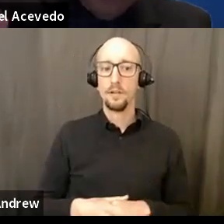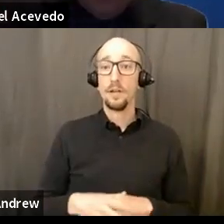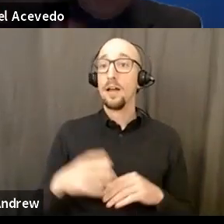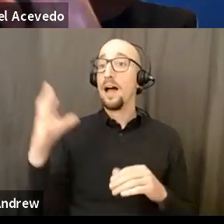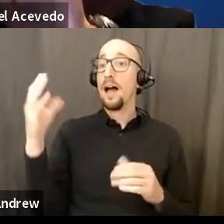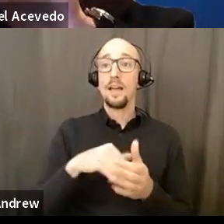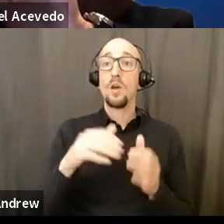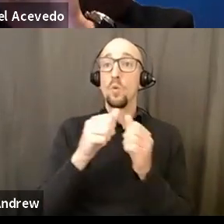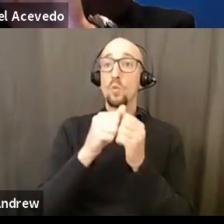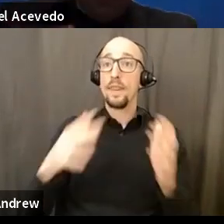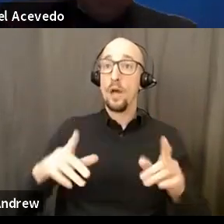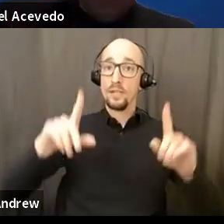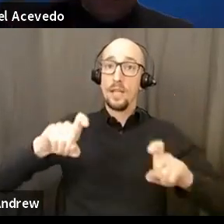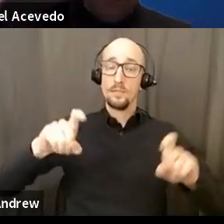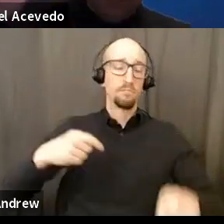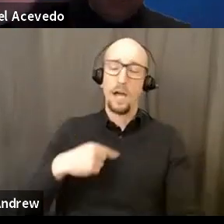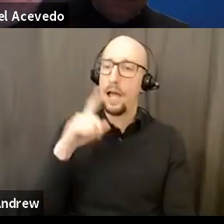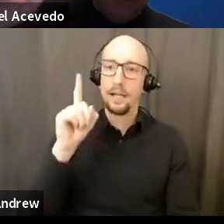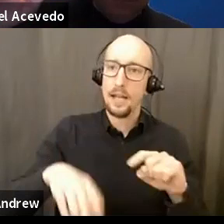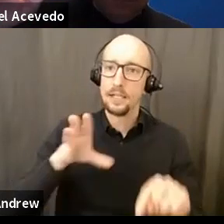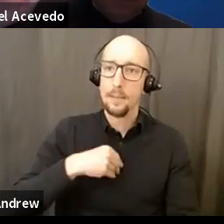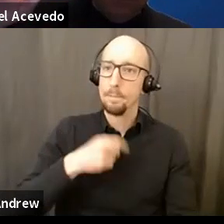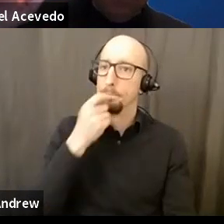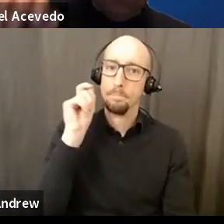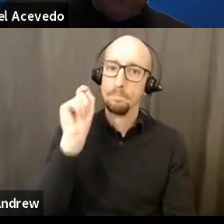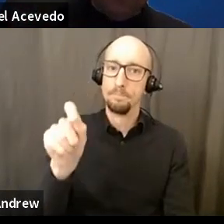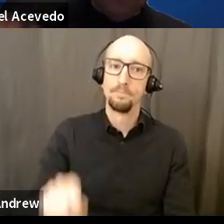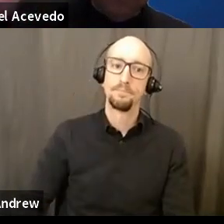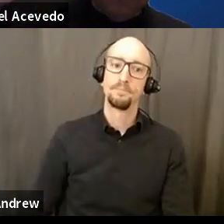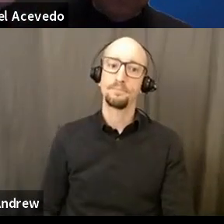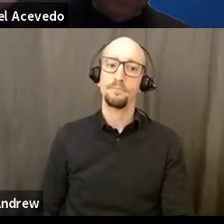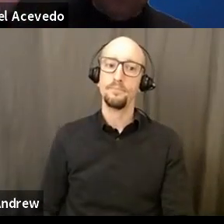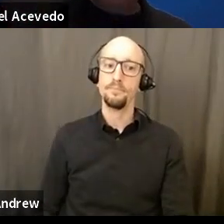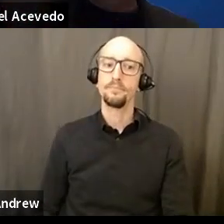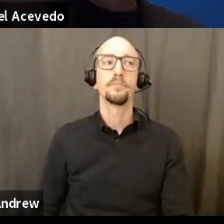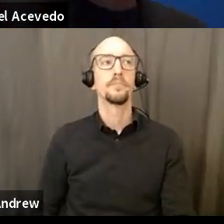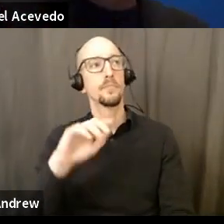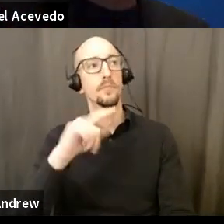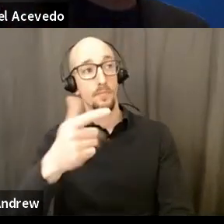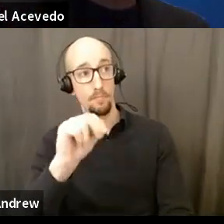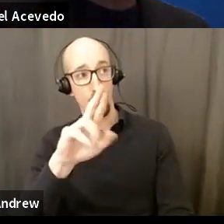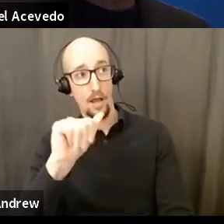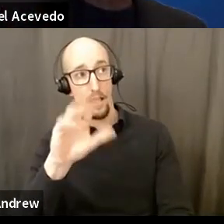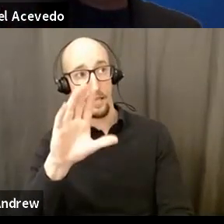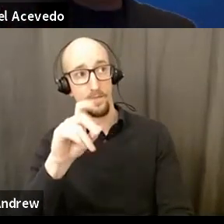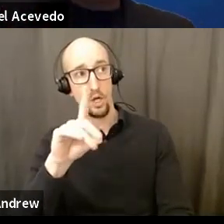assessment is not acceptable to me, period. Mr. Acevedo, I see you.